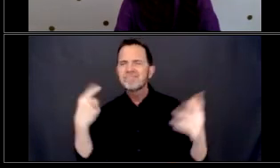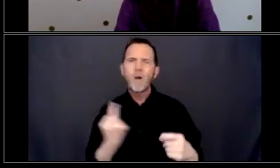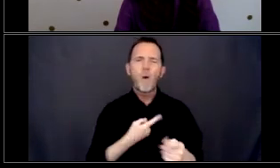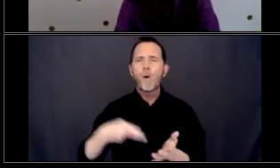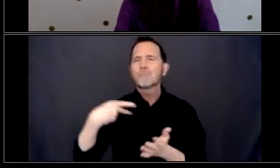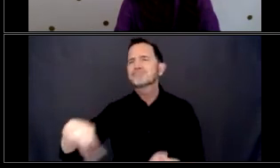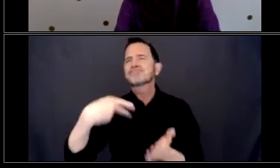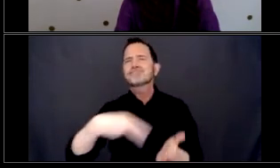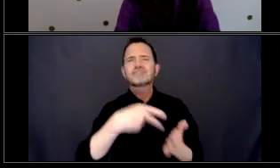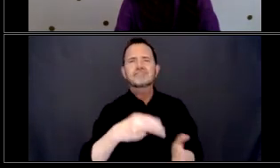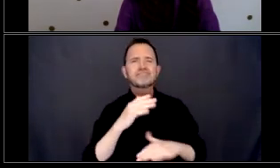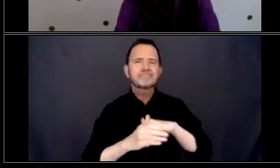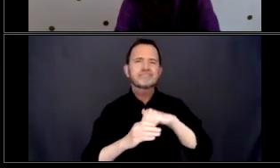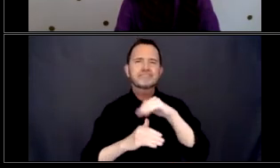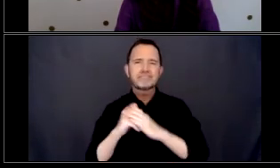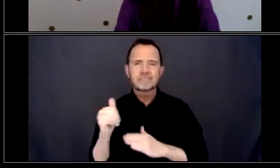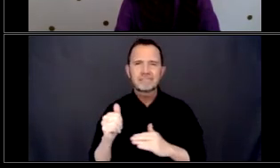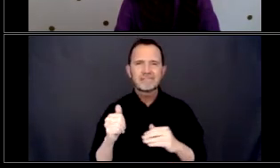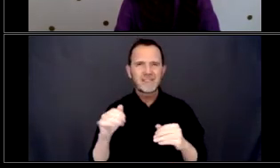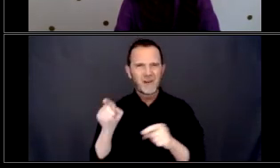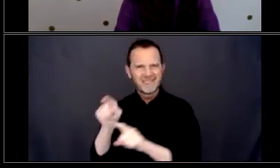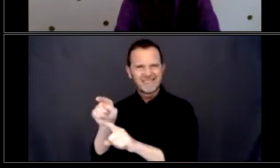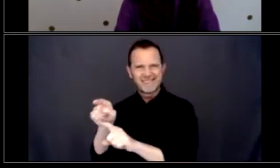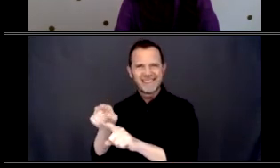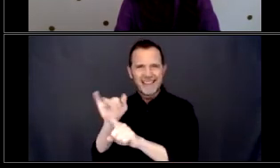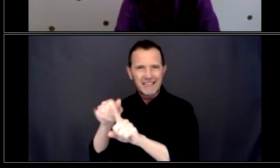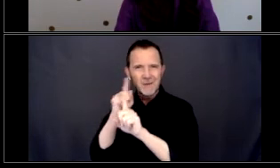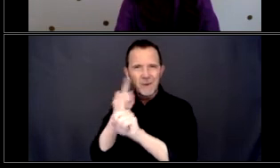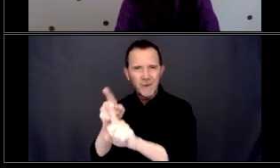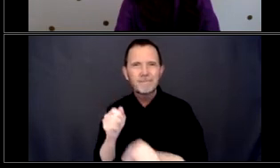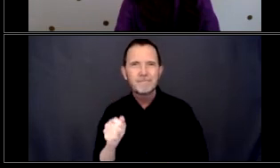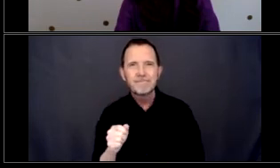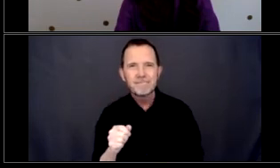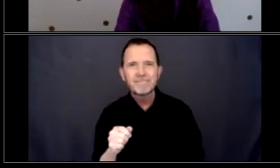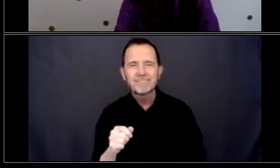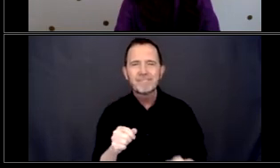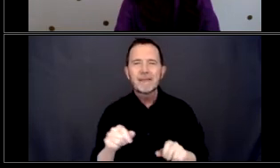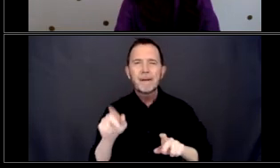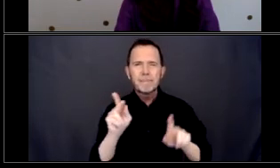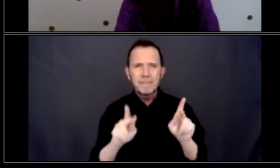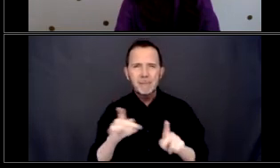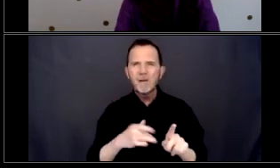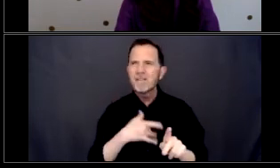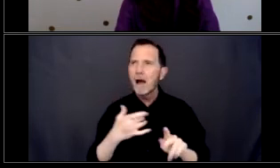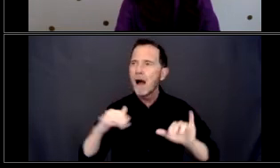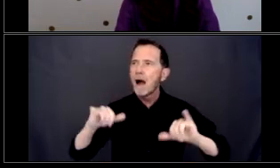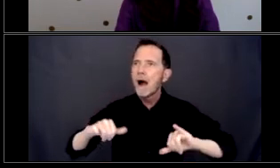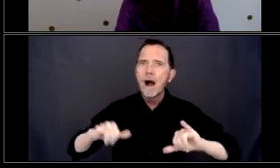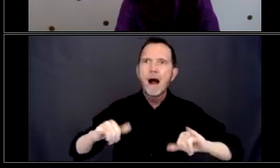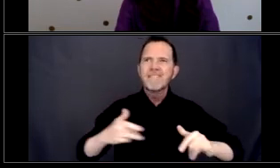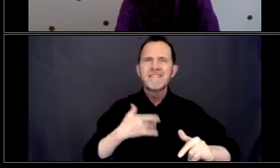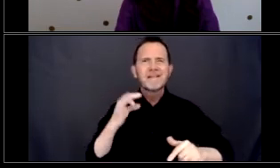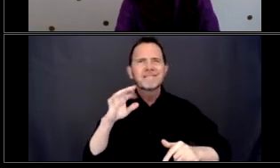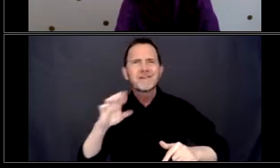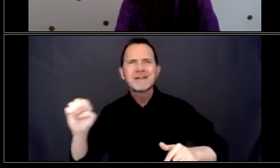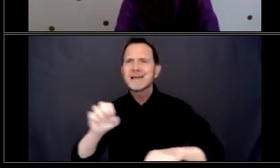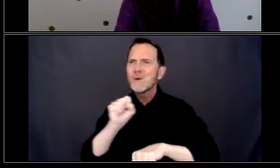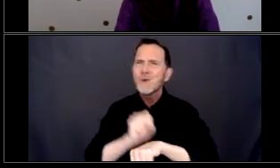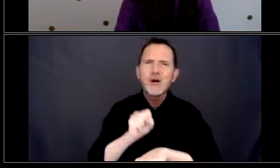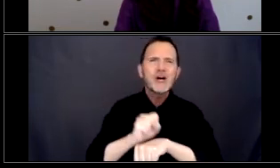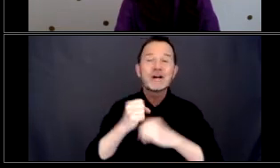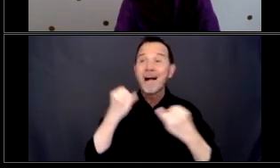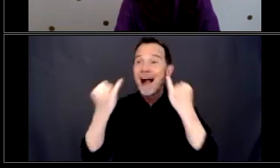that to me is where you want to be, right? Because then these are folks who want to work with you, work for your company. They want to stay, have